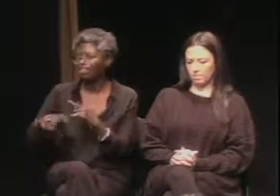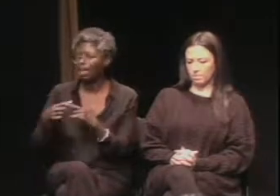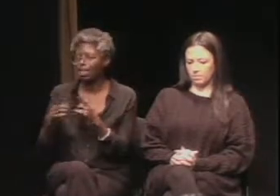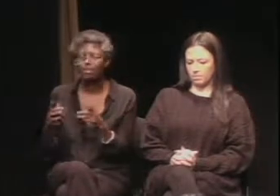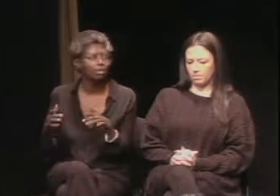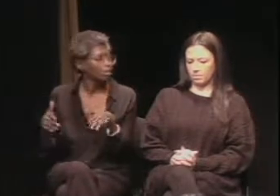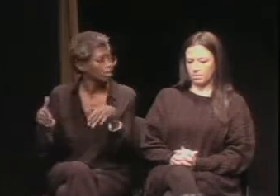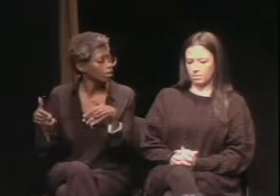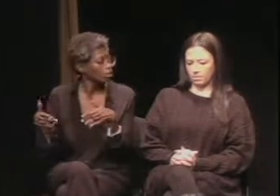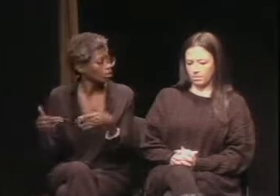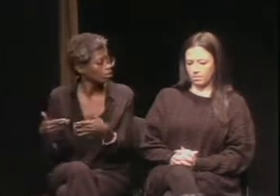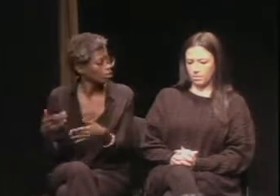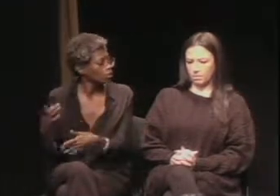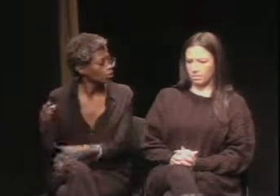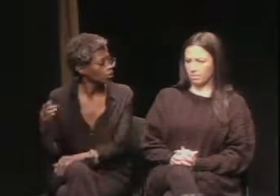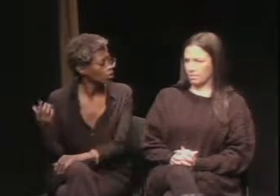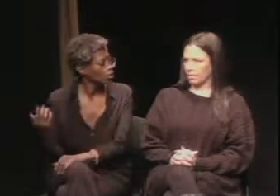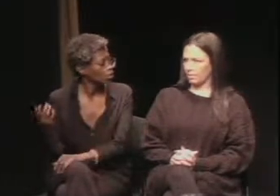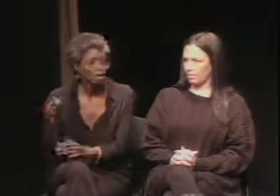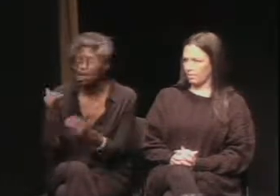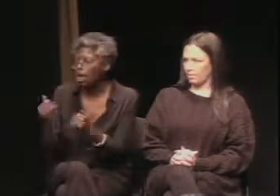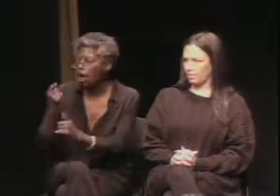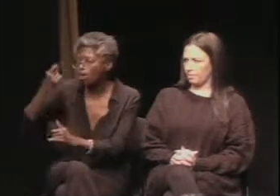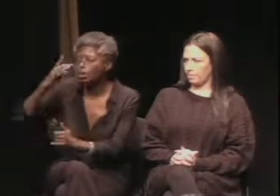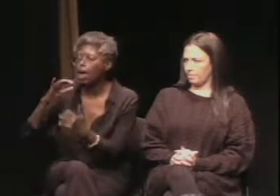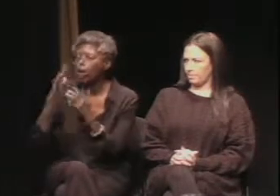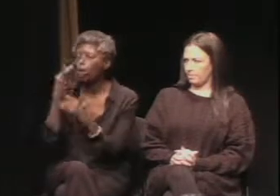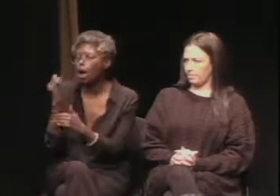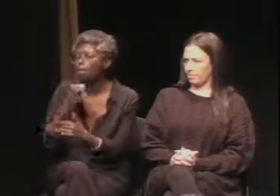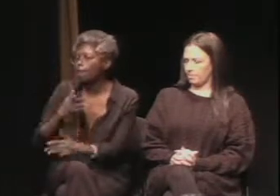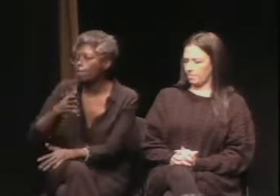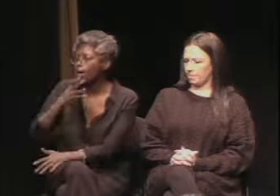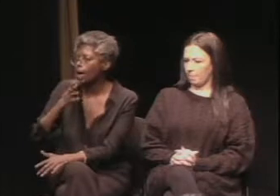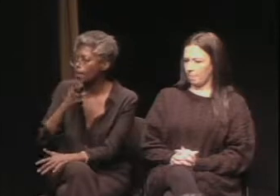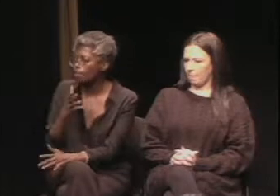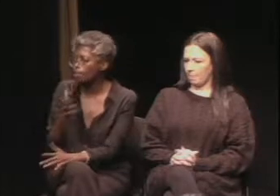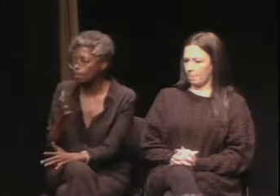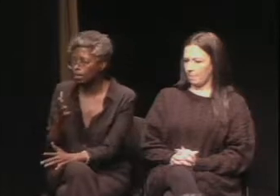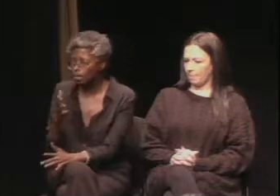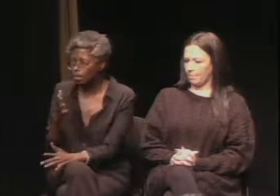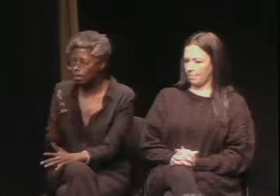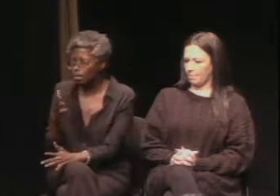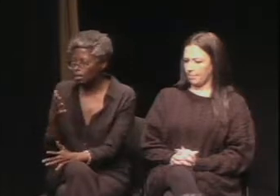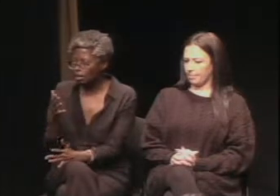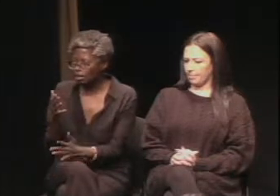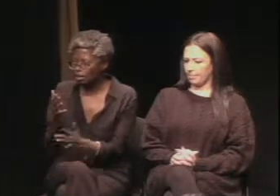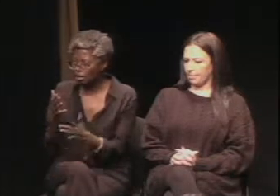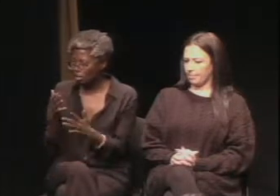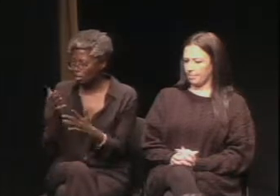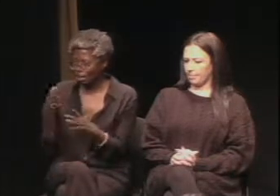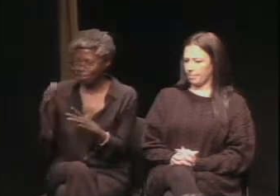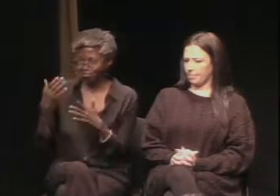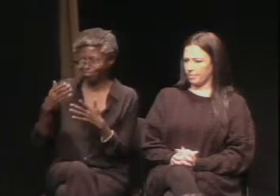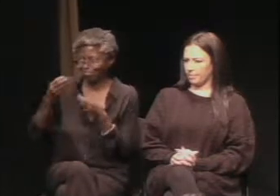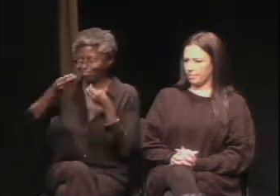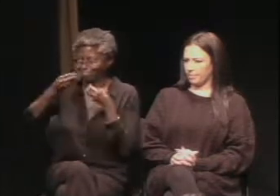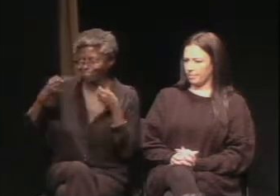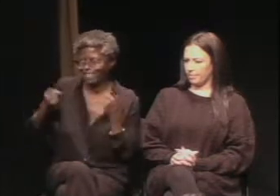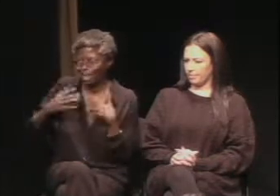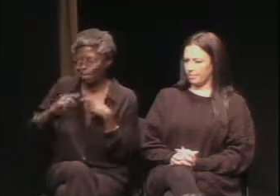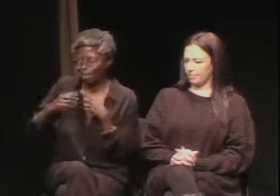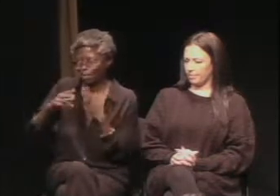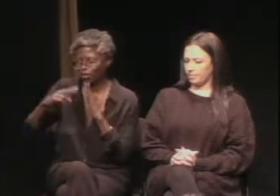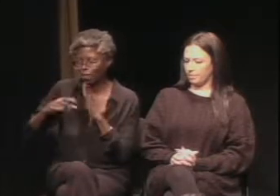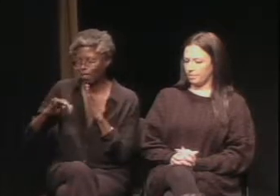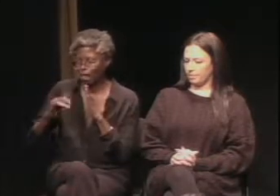introduced. I understood now why my mother might have been wary of my reading this book too soon. Maya